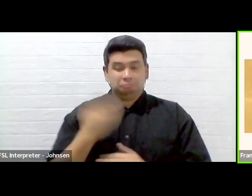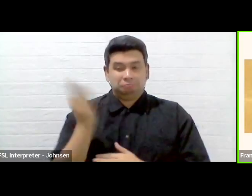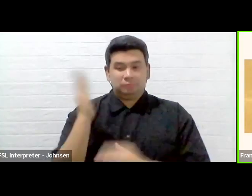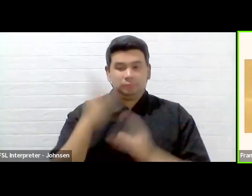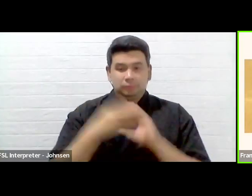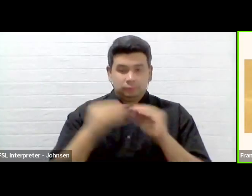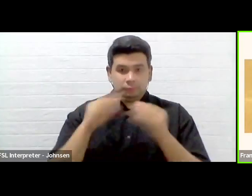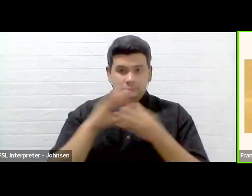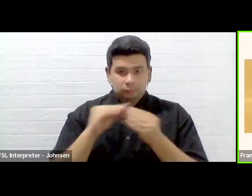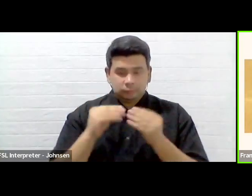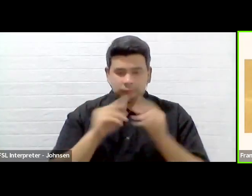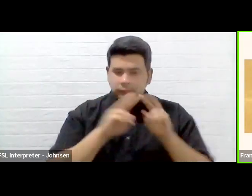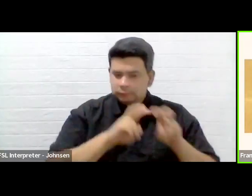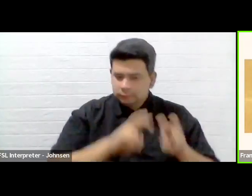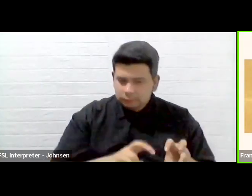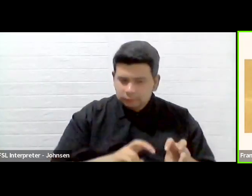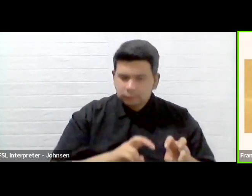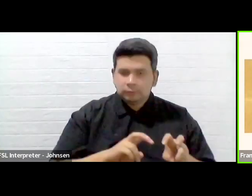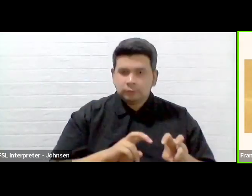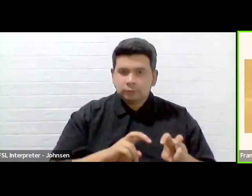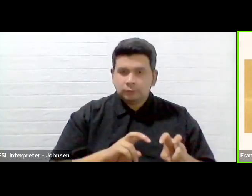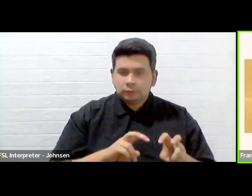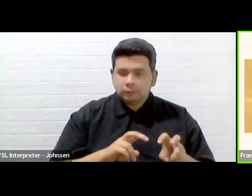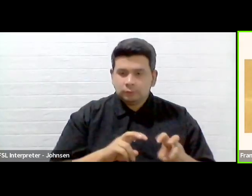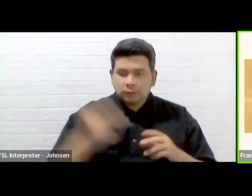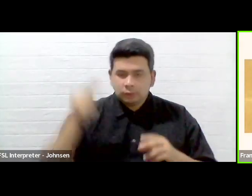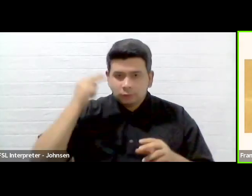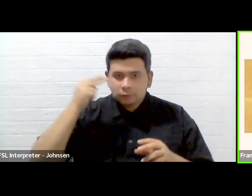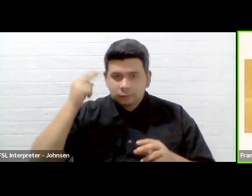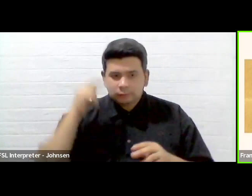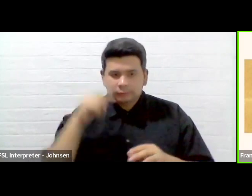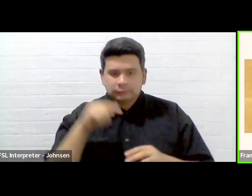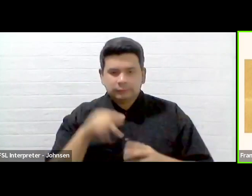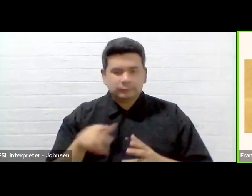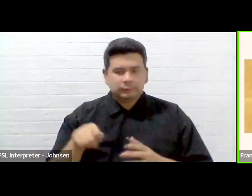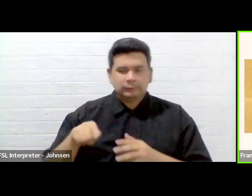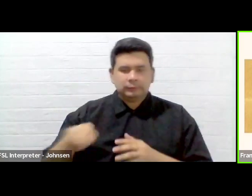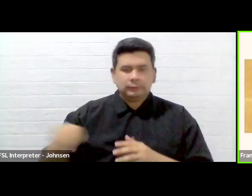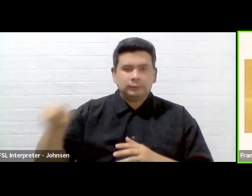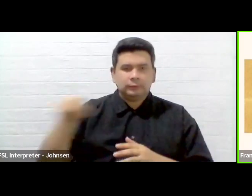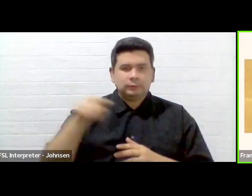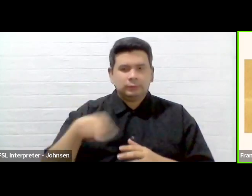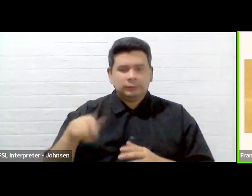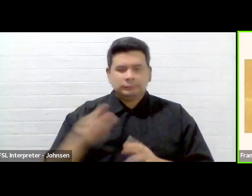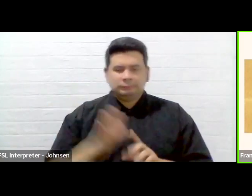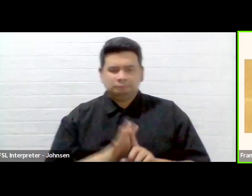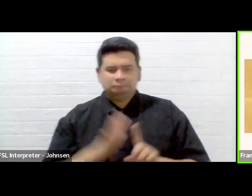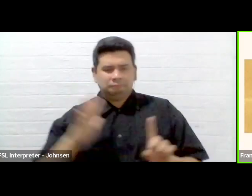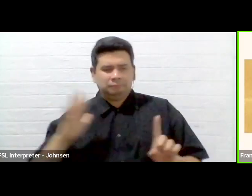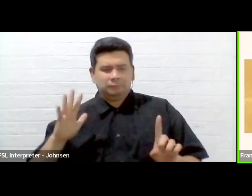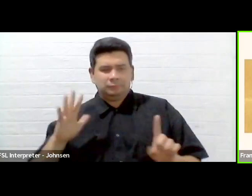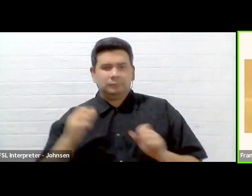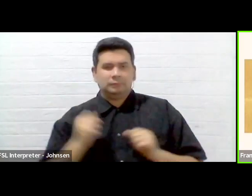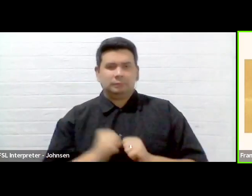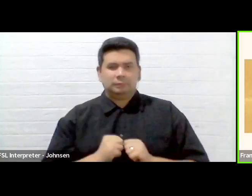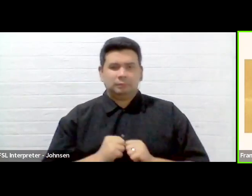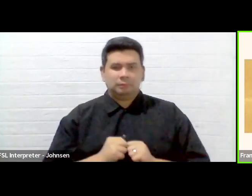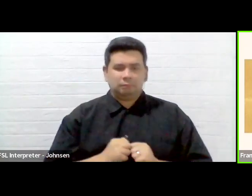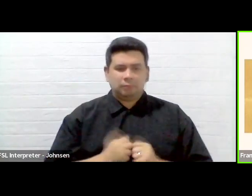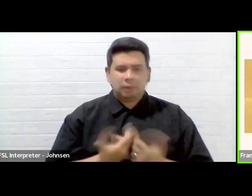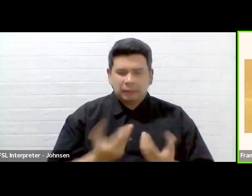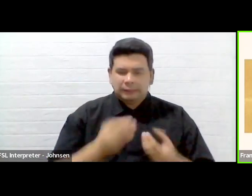of my research findings to groups of historians, they would rather shy away from the rather